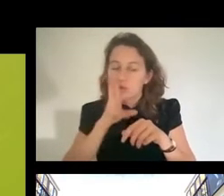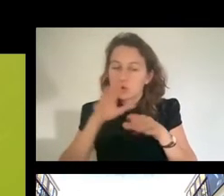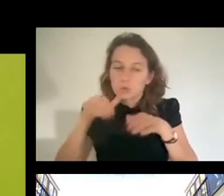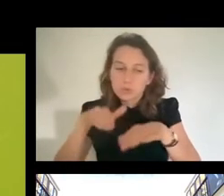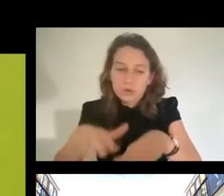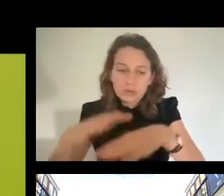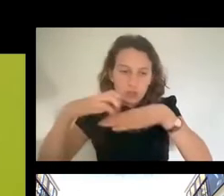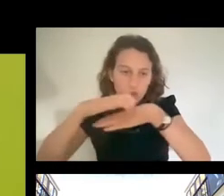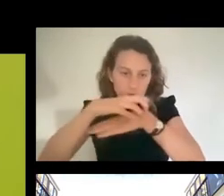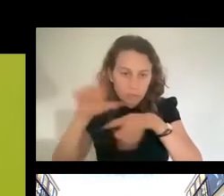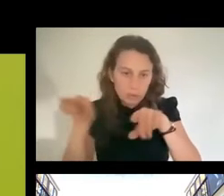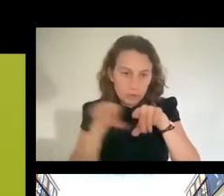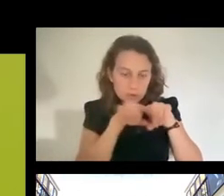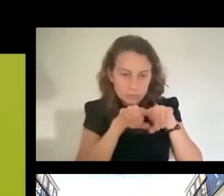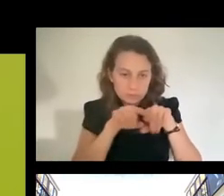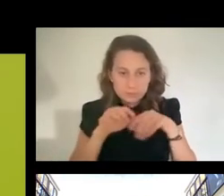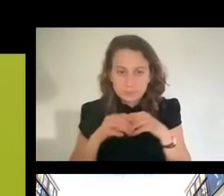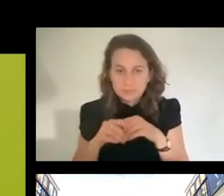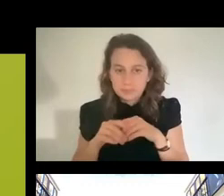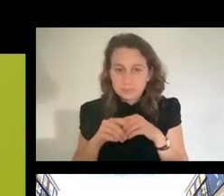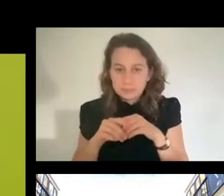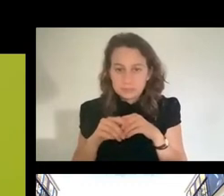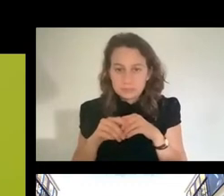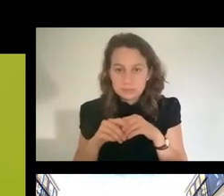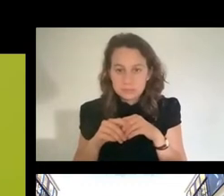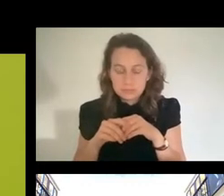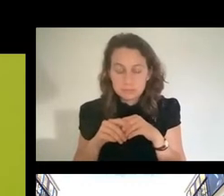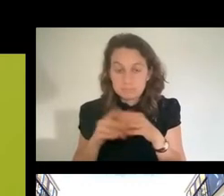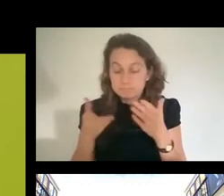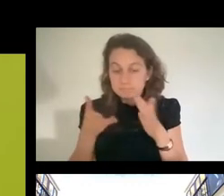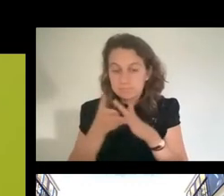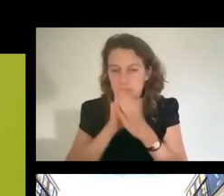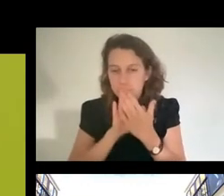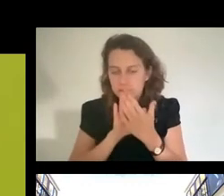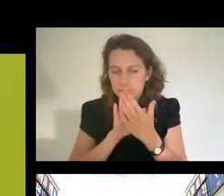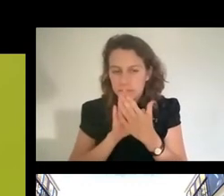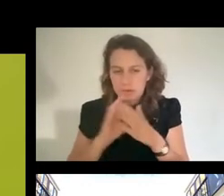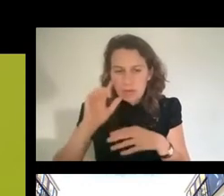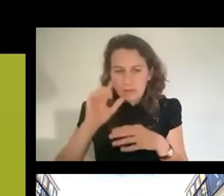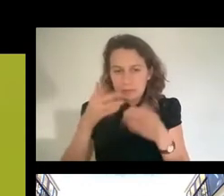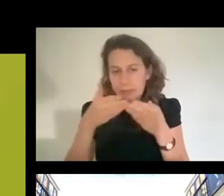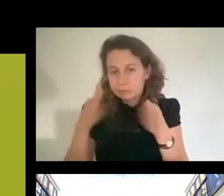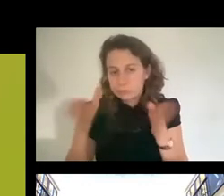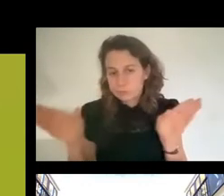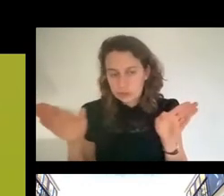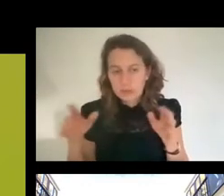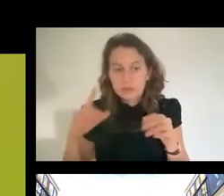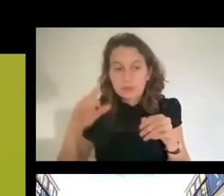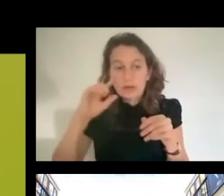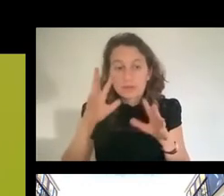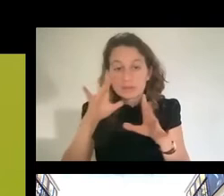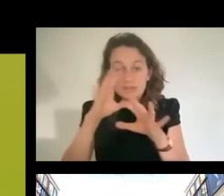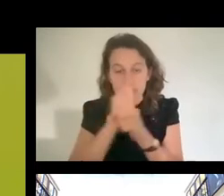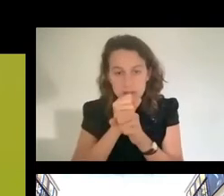well. And this, although it became, I believe, rather generic, but what I was really fascinated about were